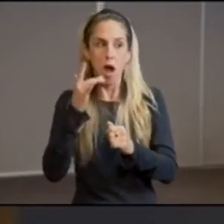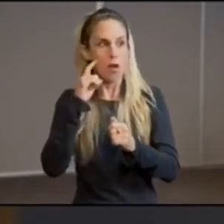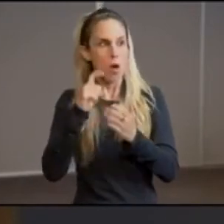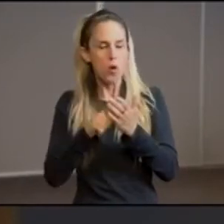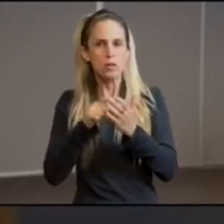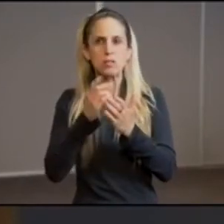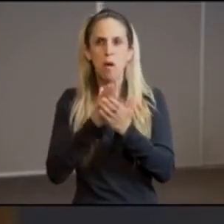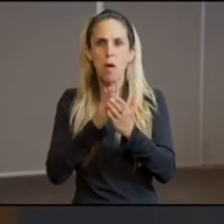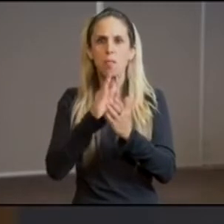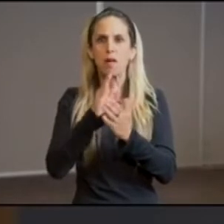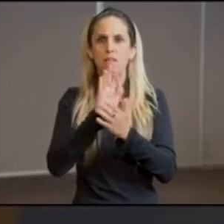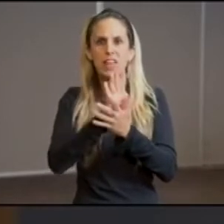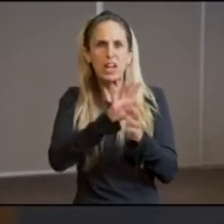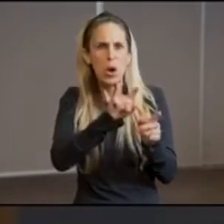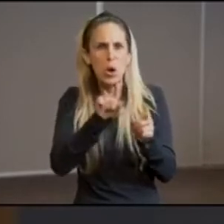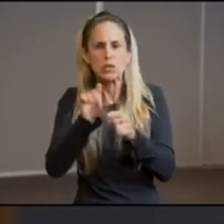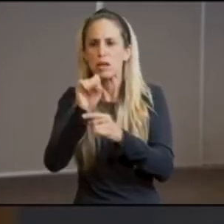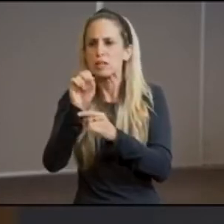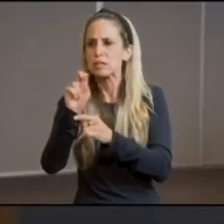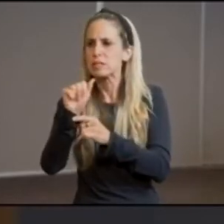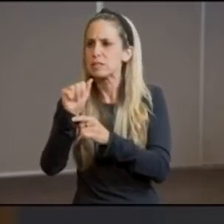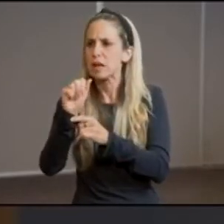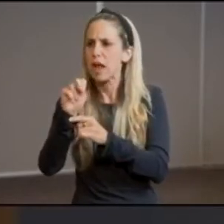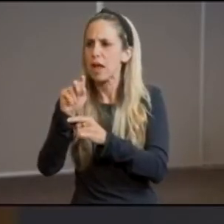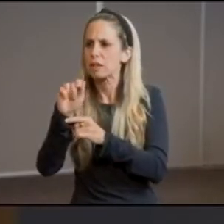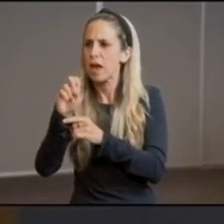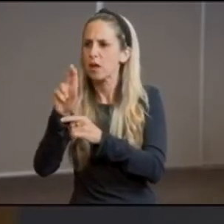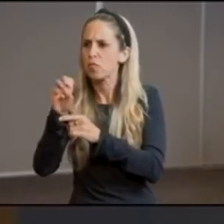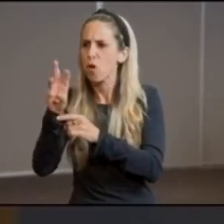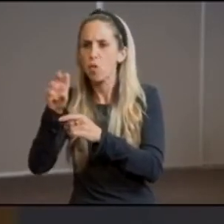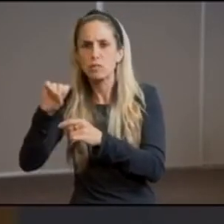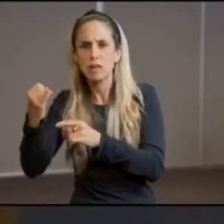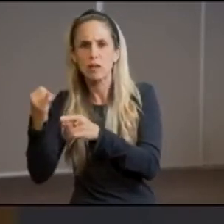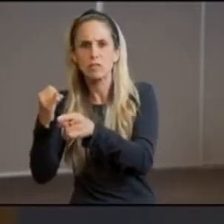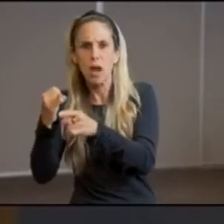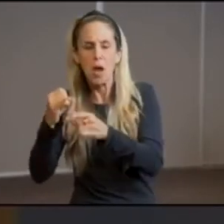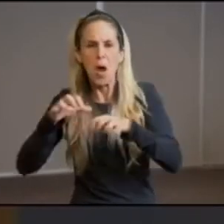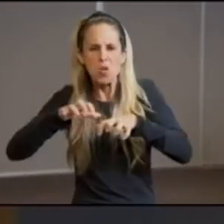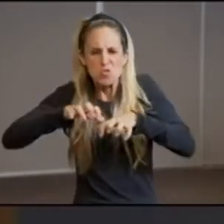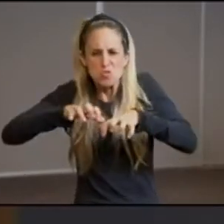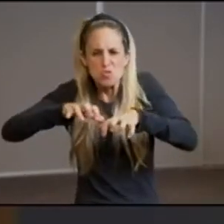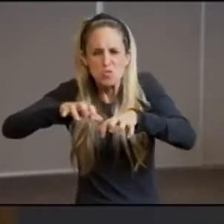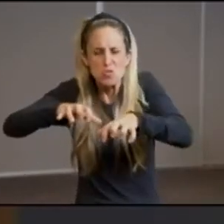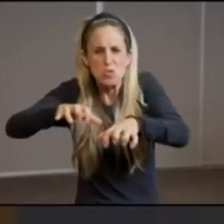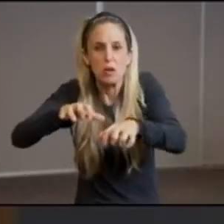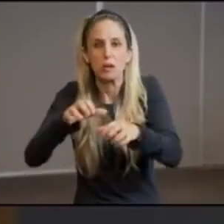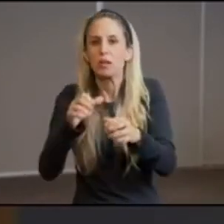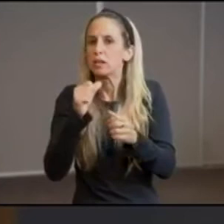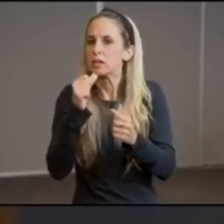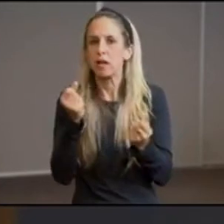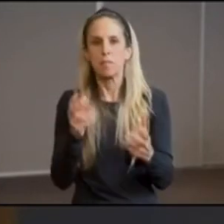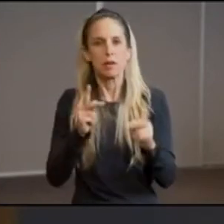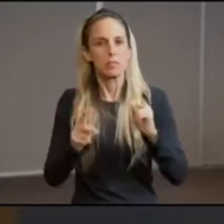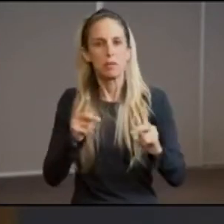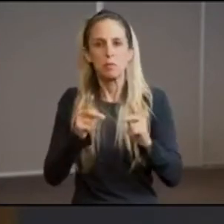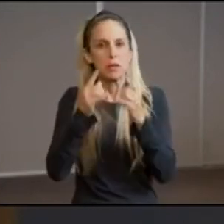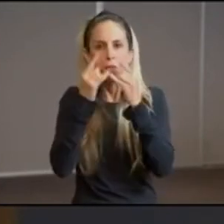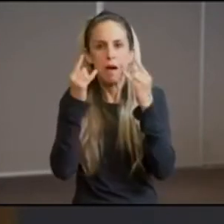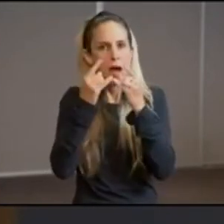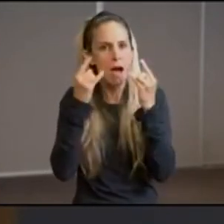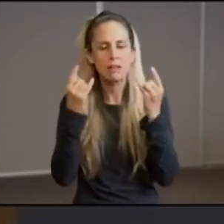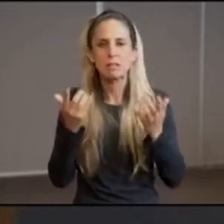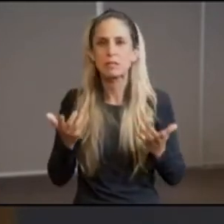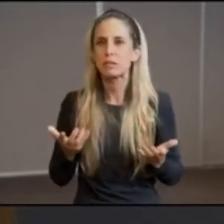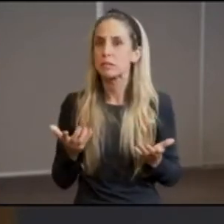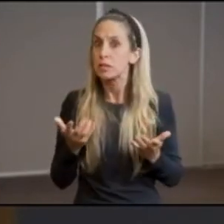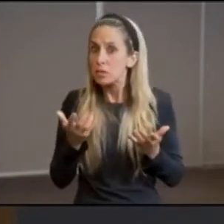of Santana Row at dinner time where it's just super crowded, very few people wearing masks. Do any of you